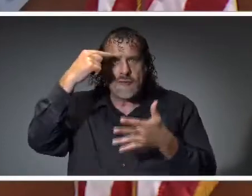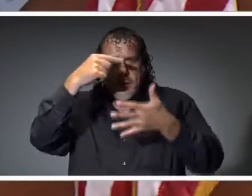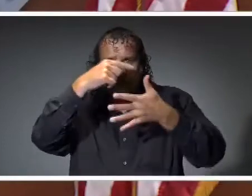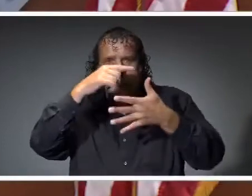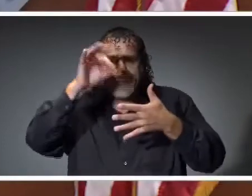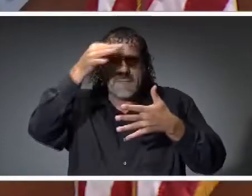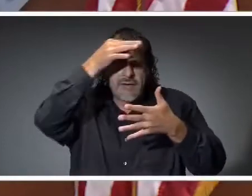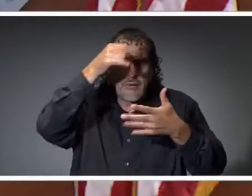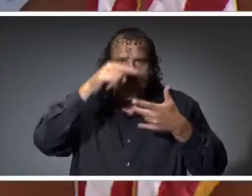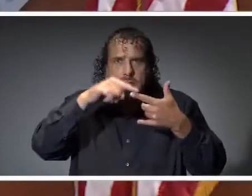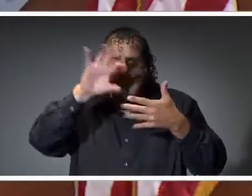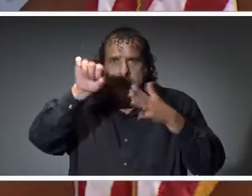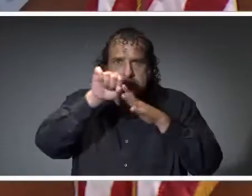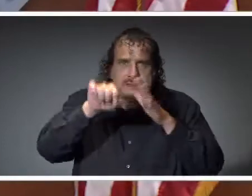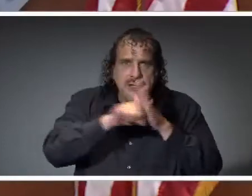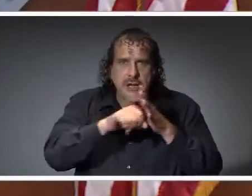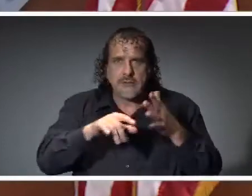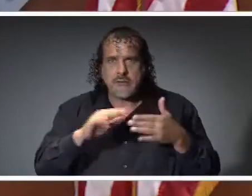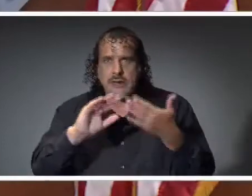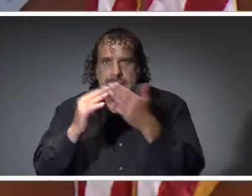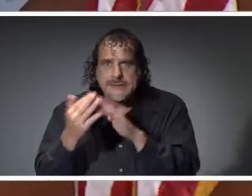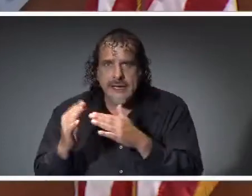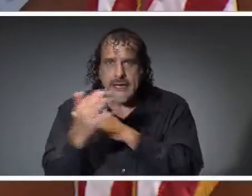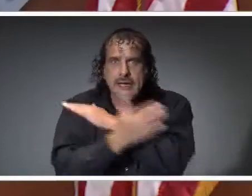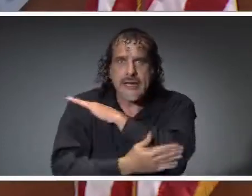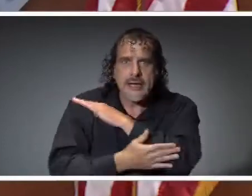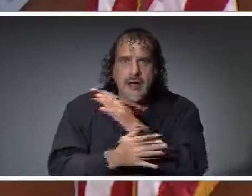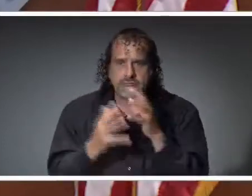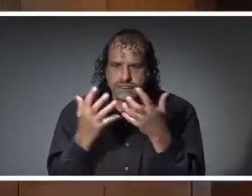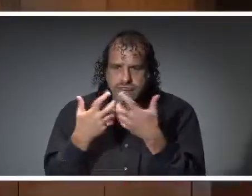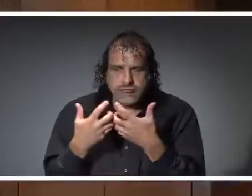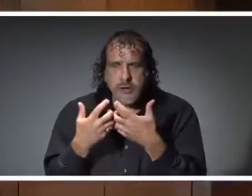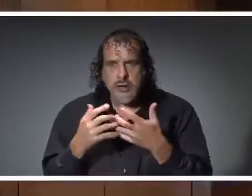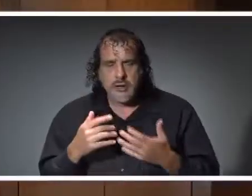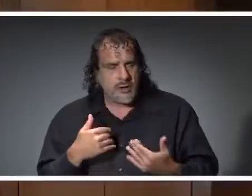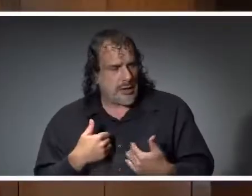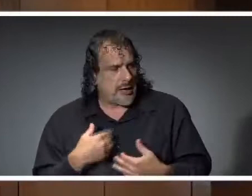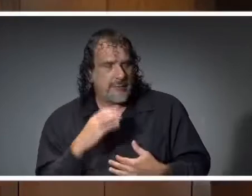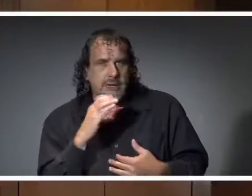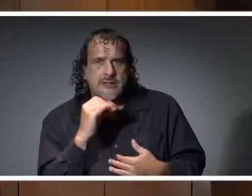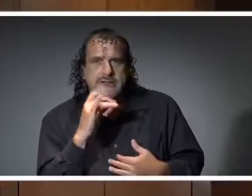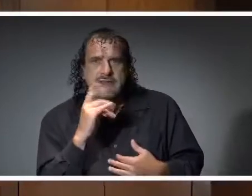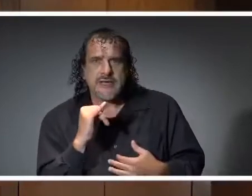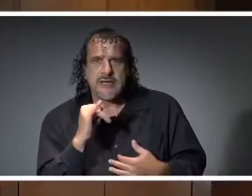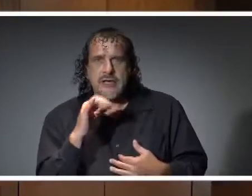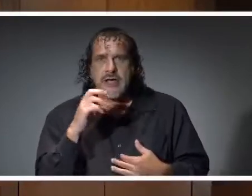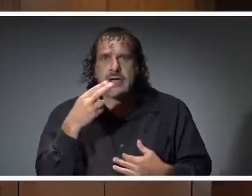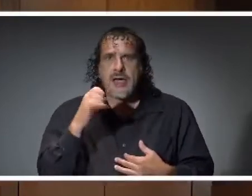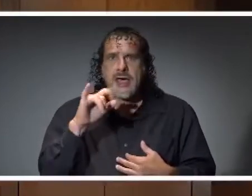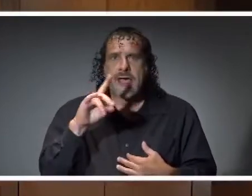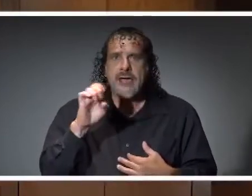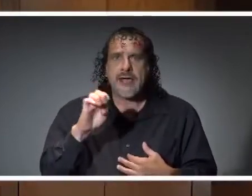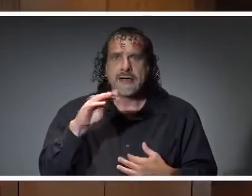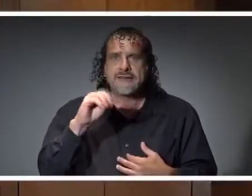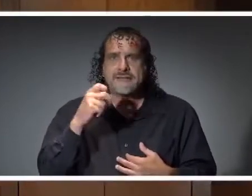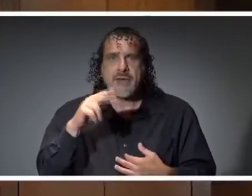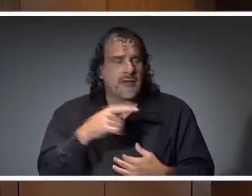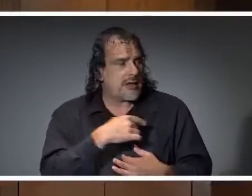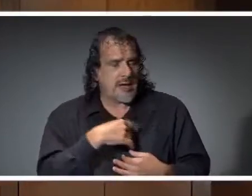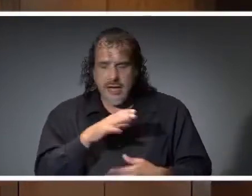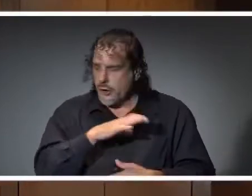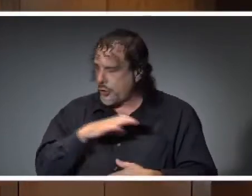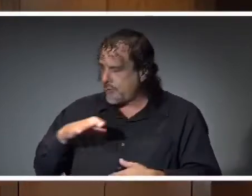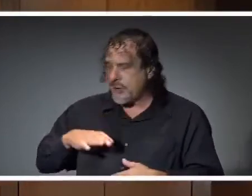Delta. I'm going to let Senator Cindy Hyde-Smith, who we're so honored to have with us here today, as well as Commissioner Andy Gibson, go into